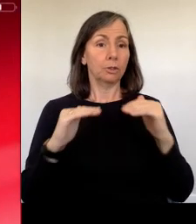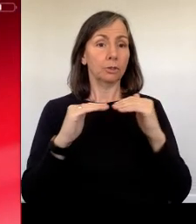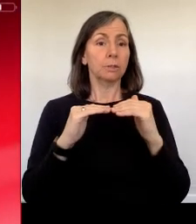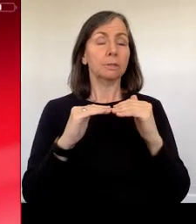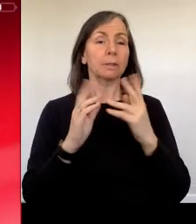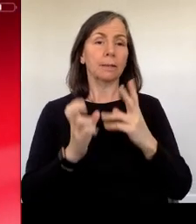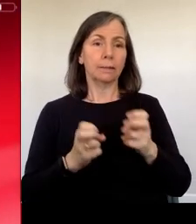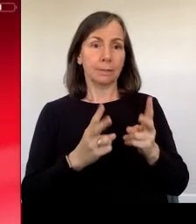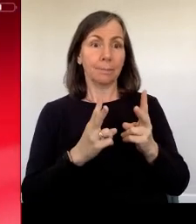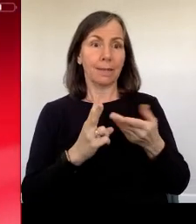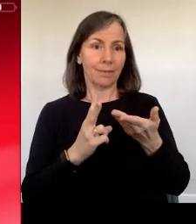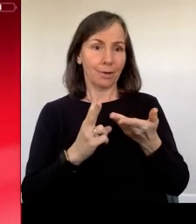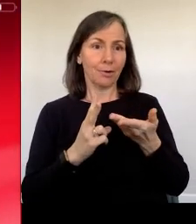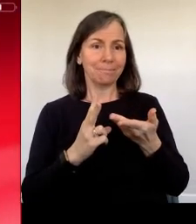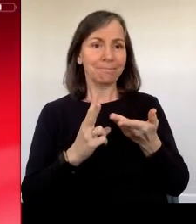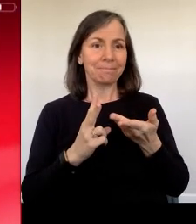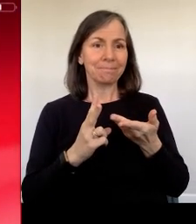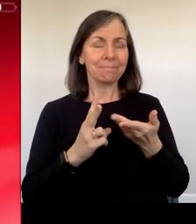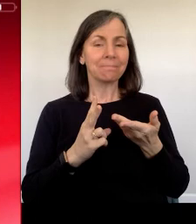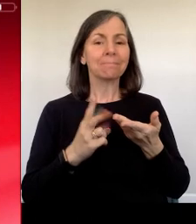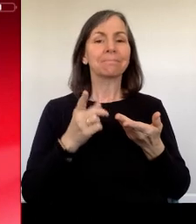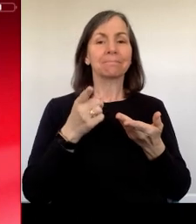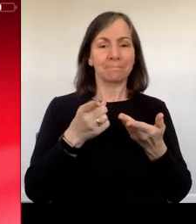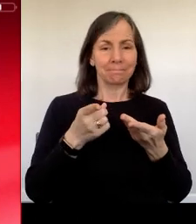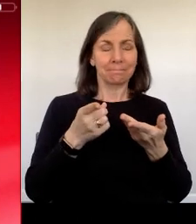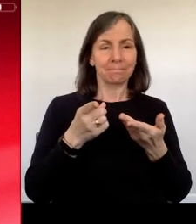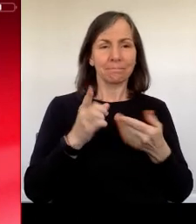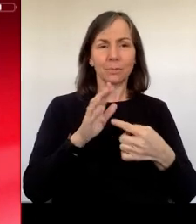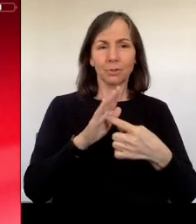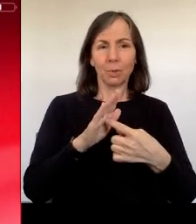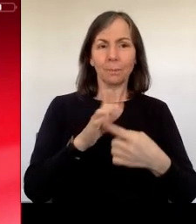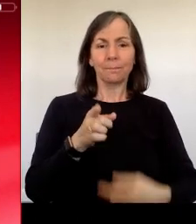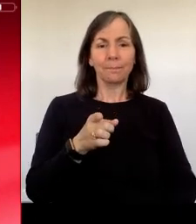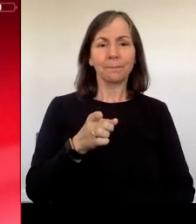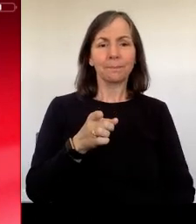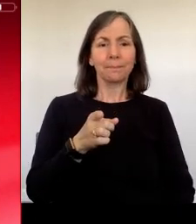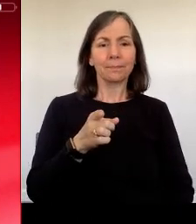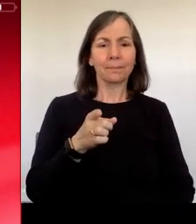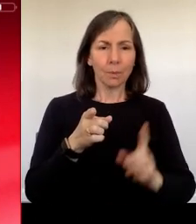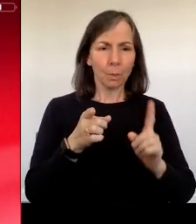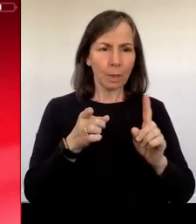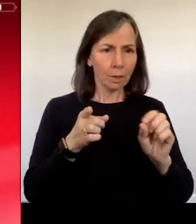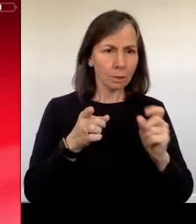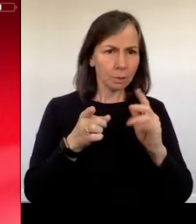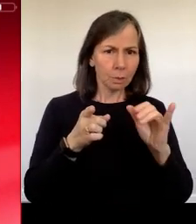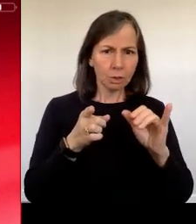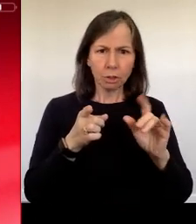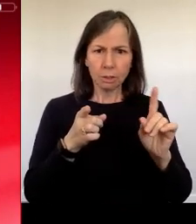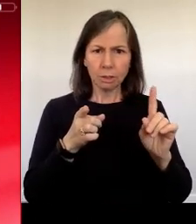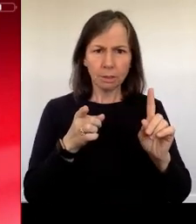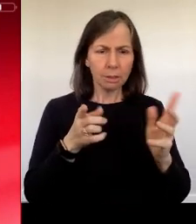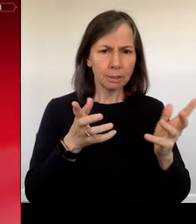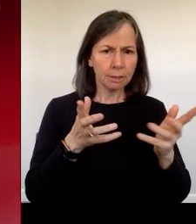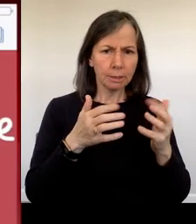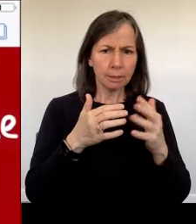So we'd like you to take a screenshot. Where did Schoology?